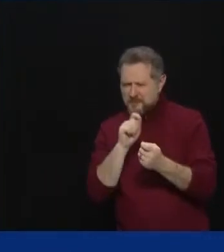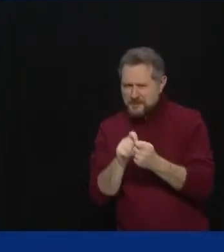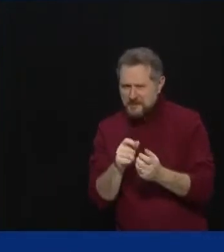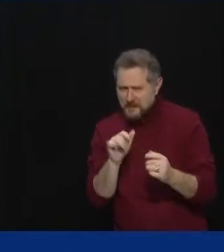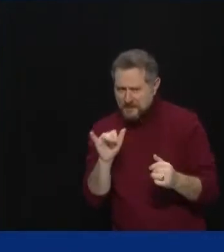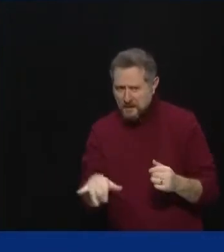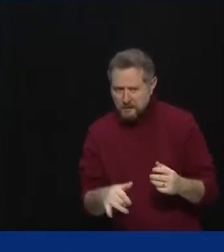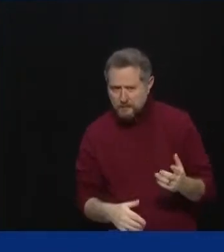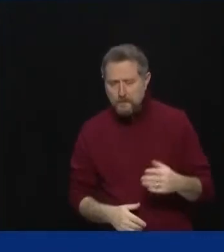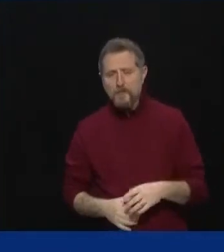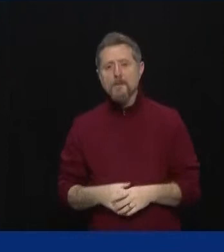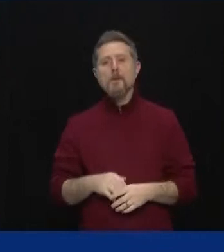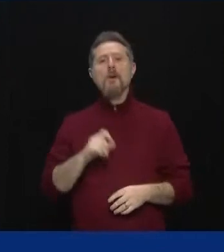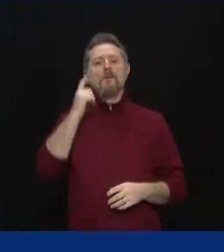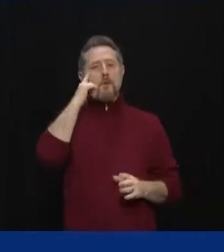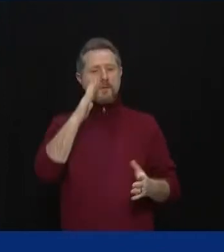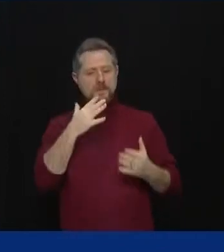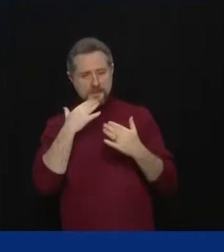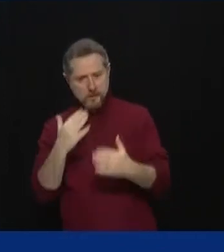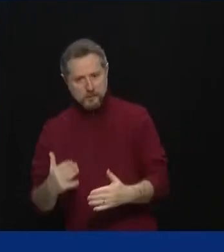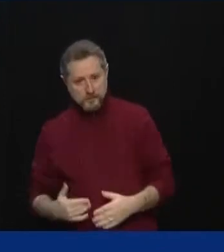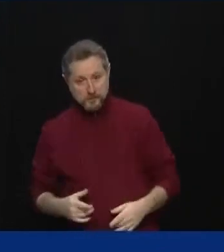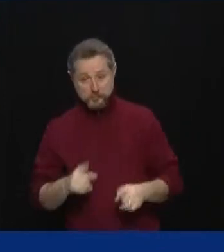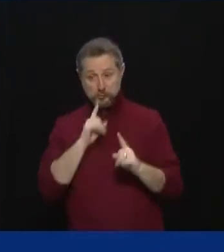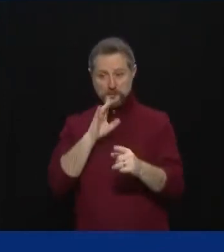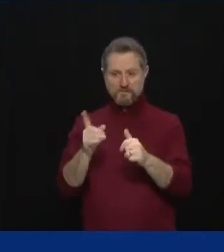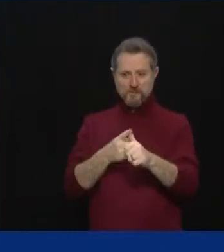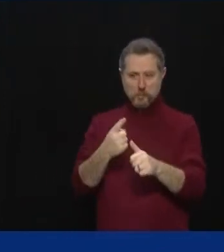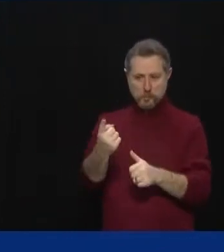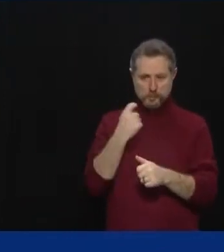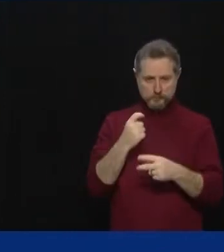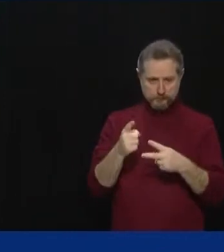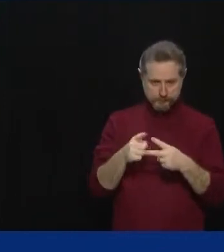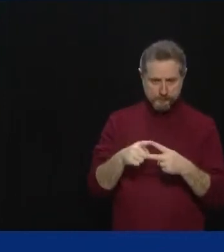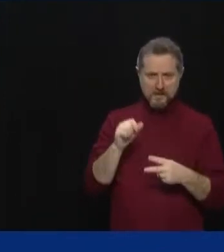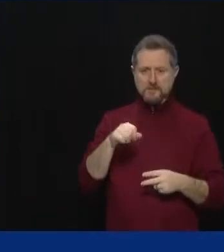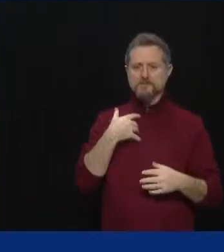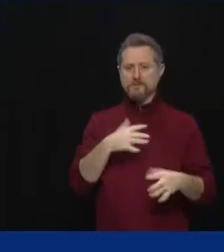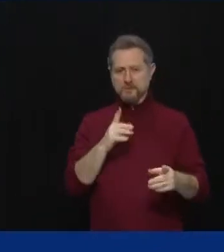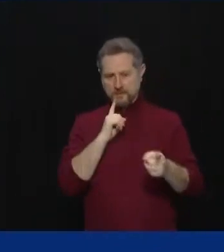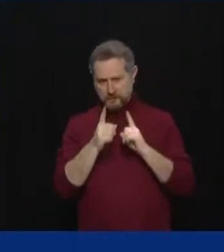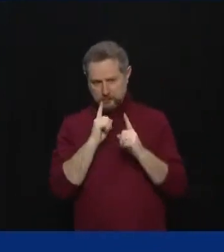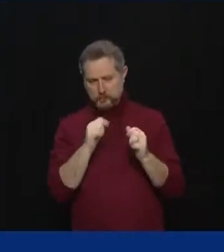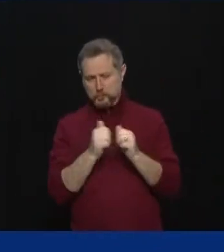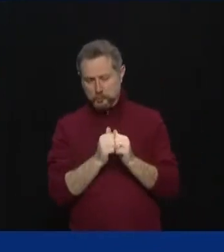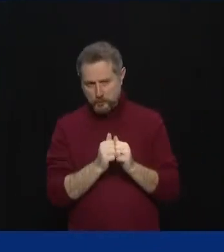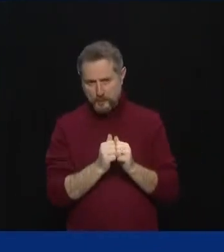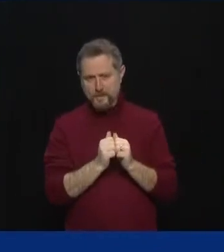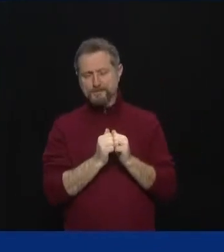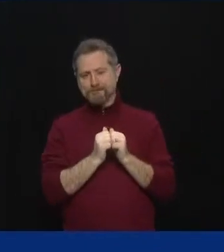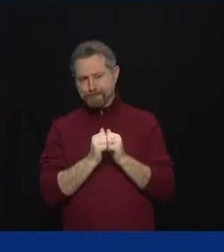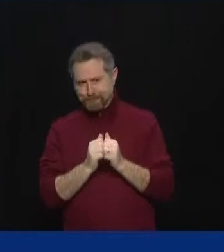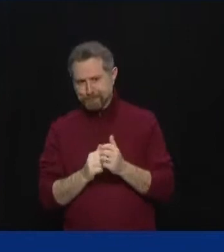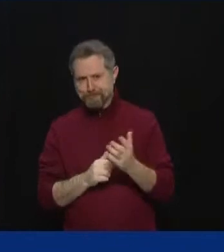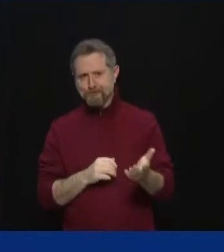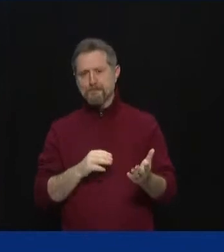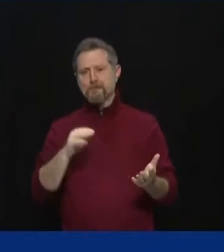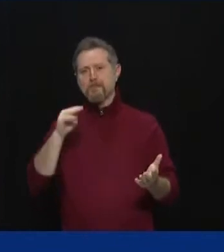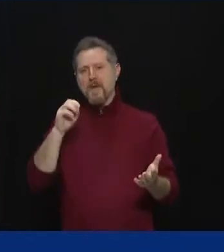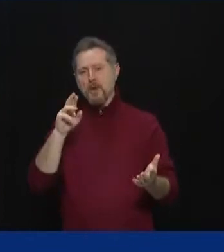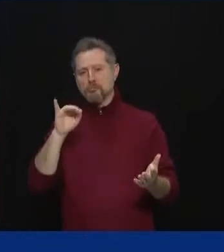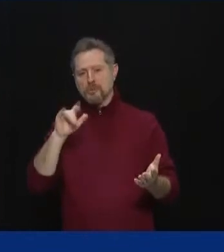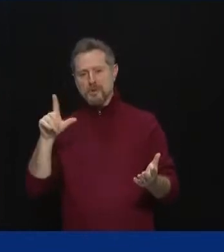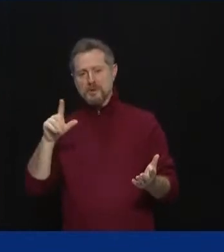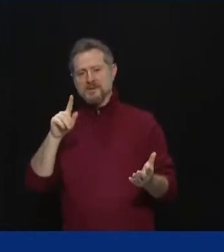you. With respect to the first question, yes, I did have a conversation with Meryl Tisch last night. It